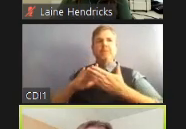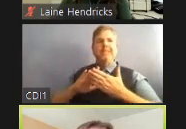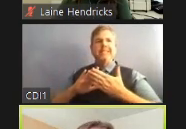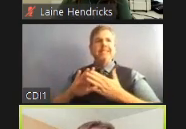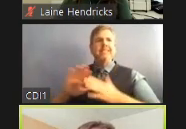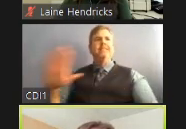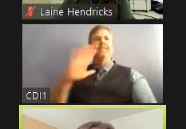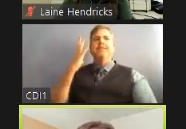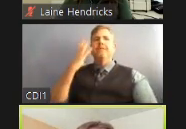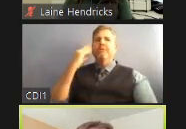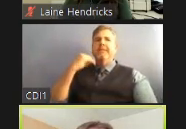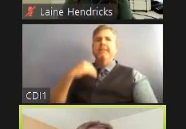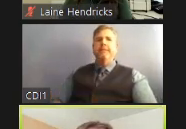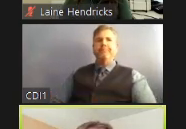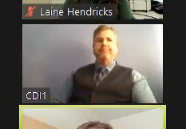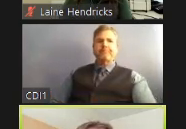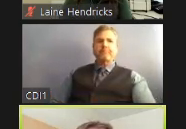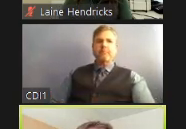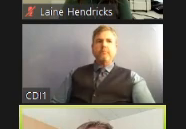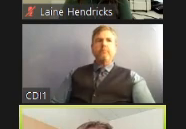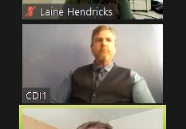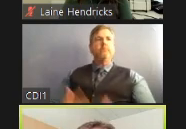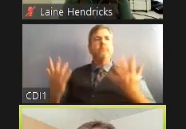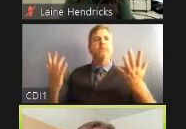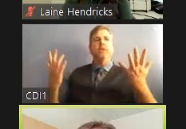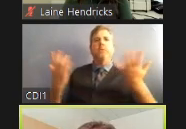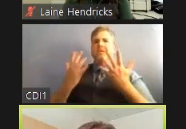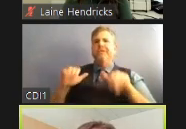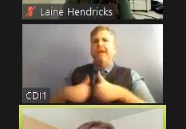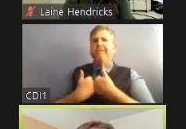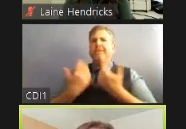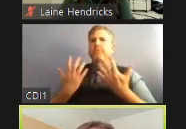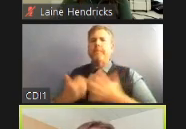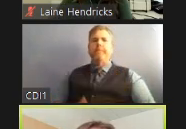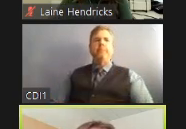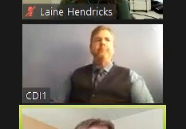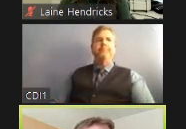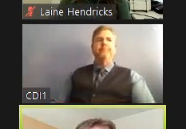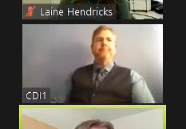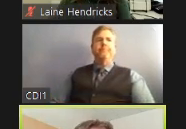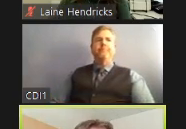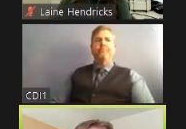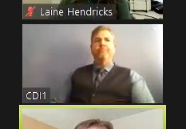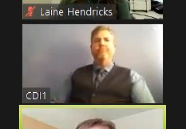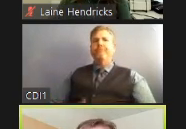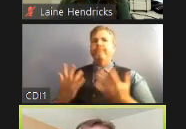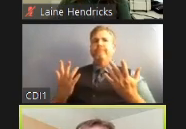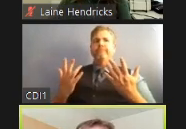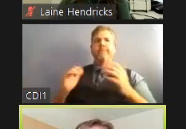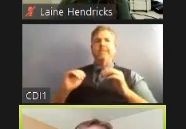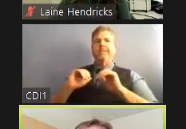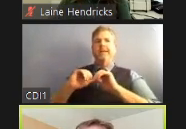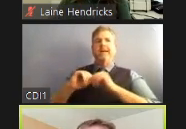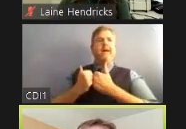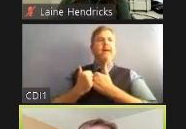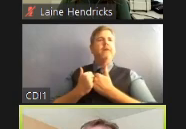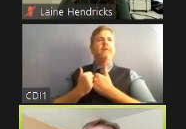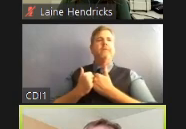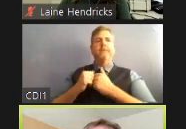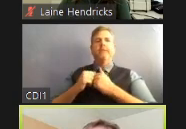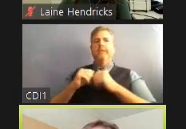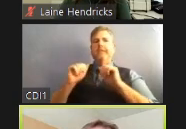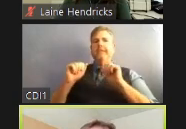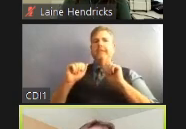the challenges and access to the services that we think we may be offering, but there may be barriers. And that